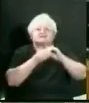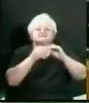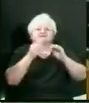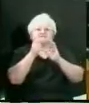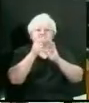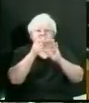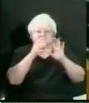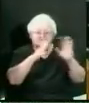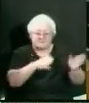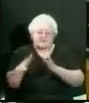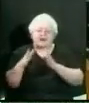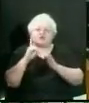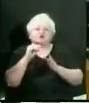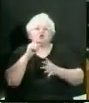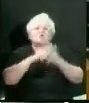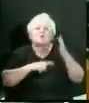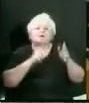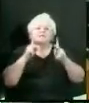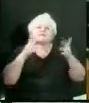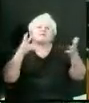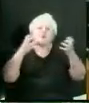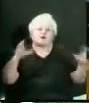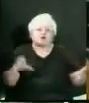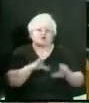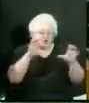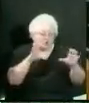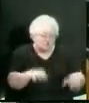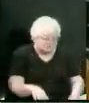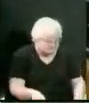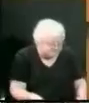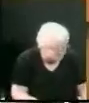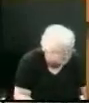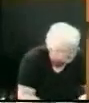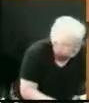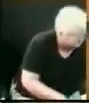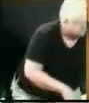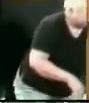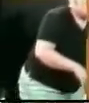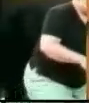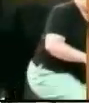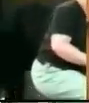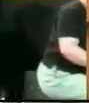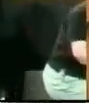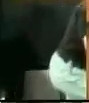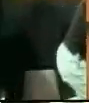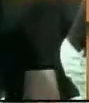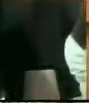everybody wants it to do. I want to make sure that